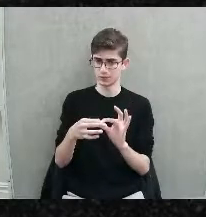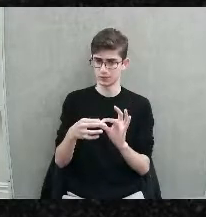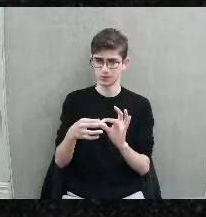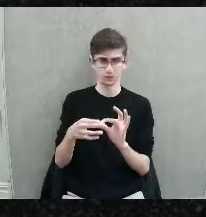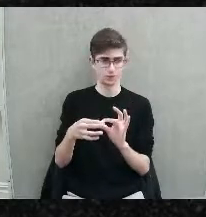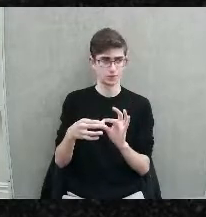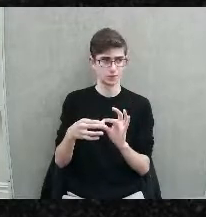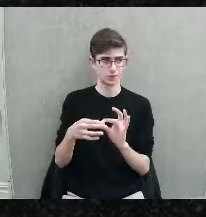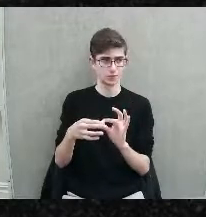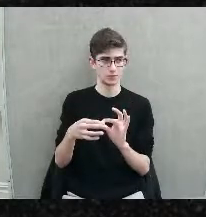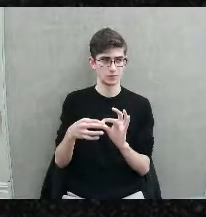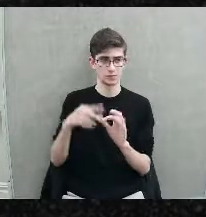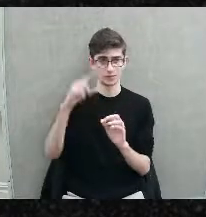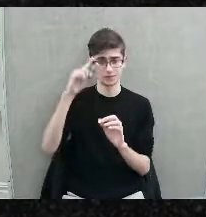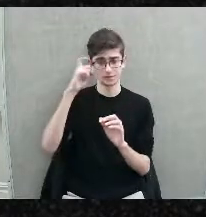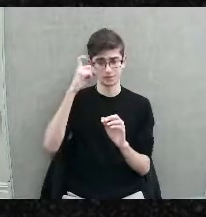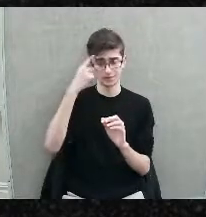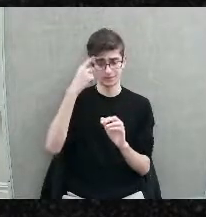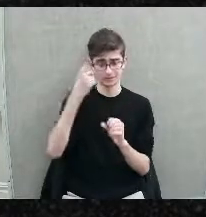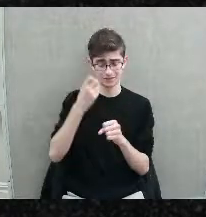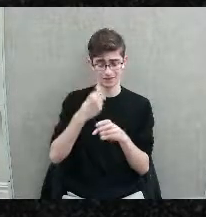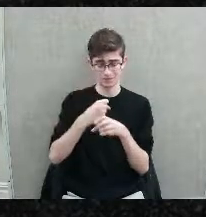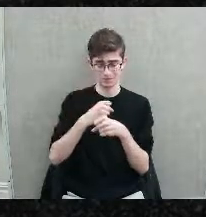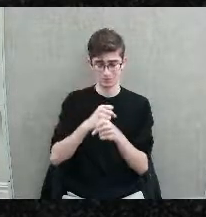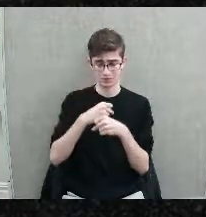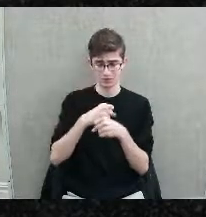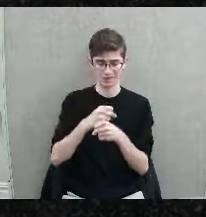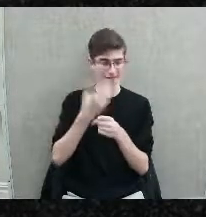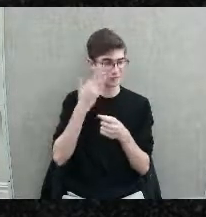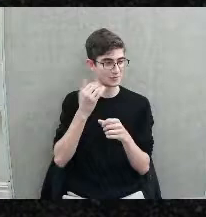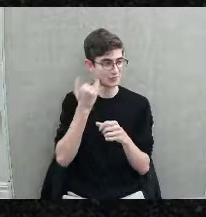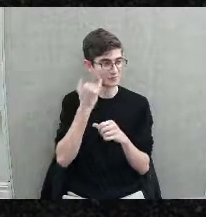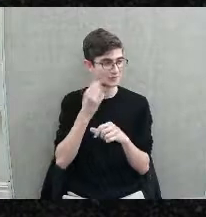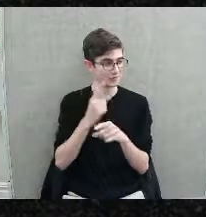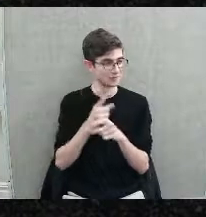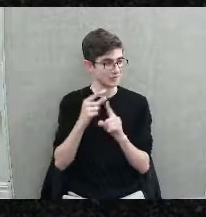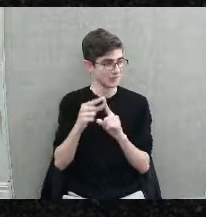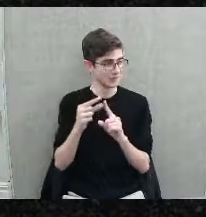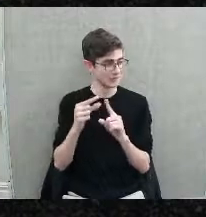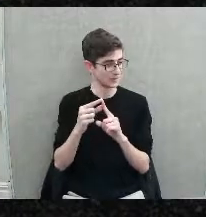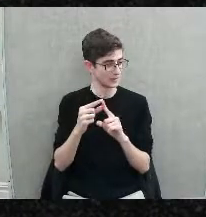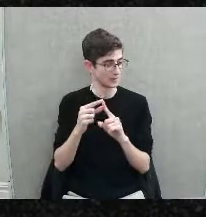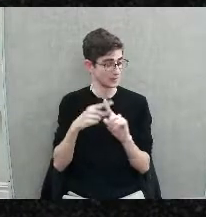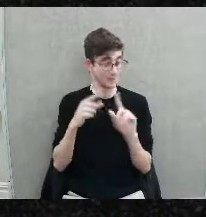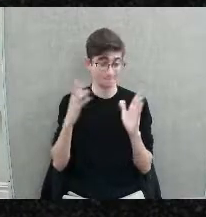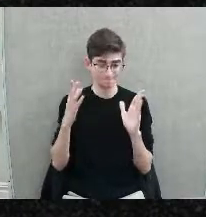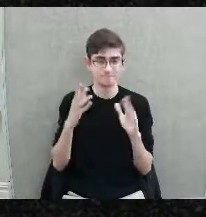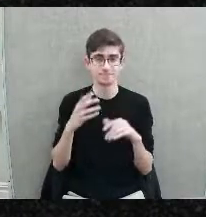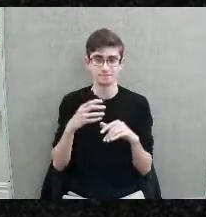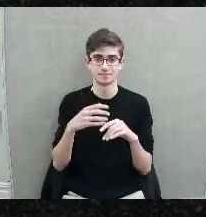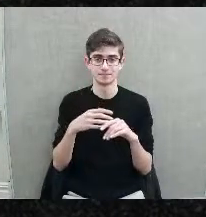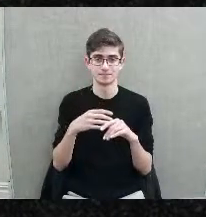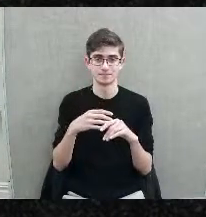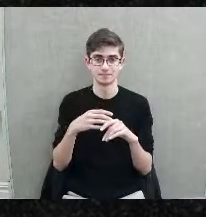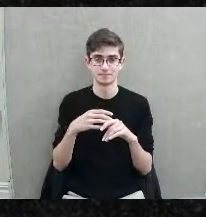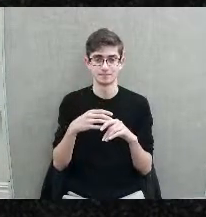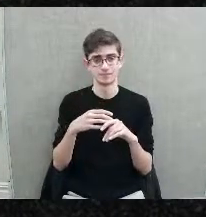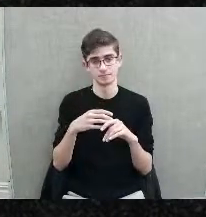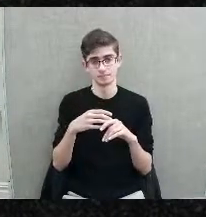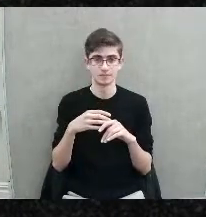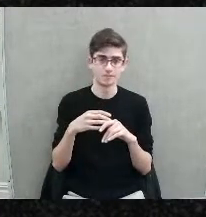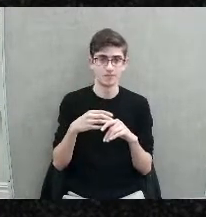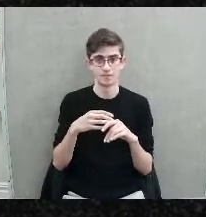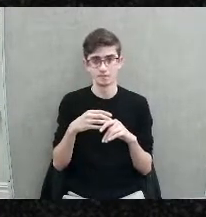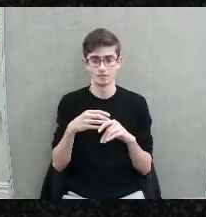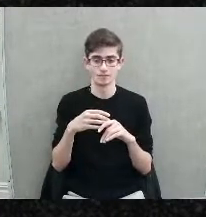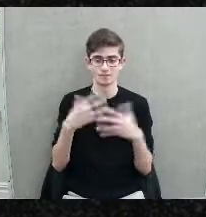the state reduction, maybe, I don't know if that's the term, but with state reduction and privatization of